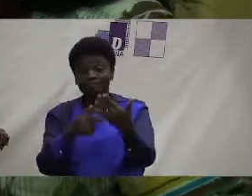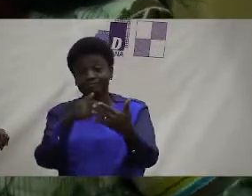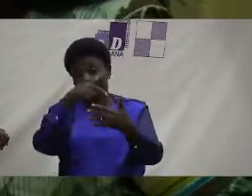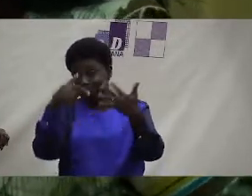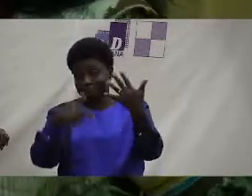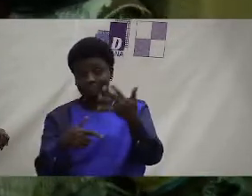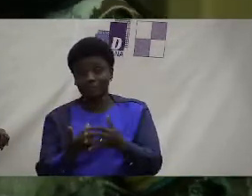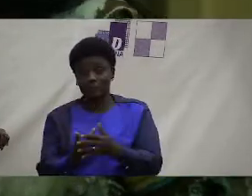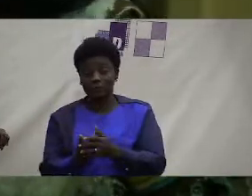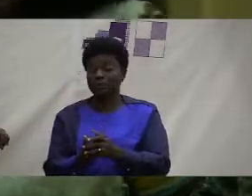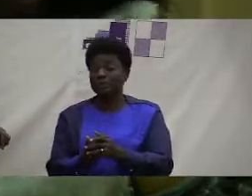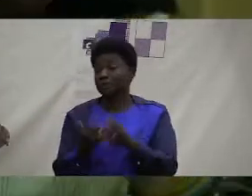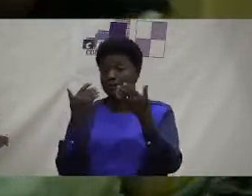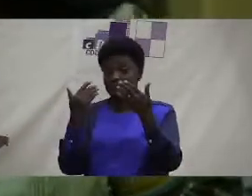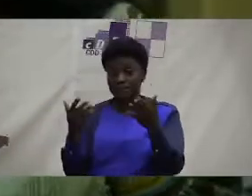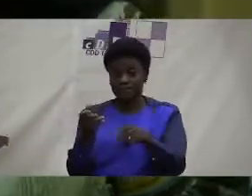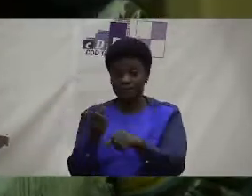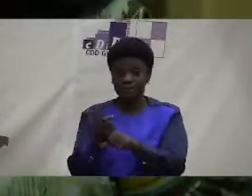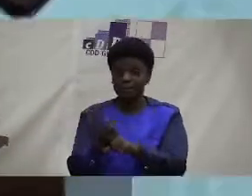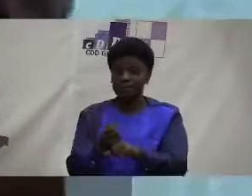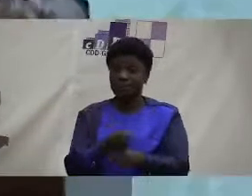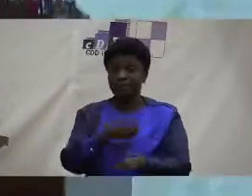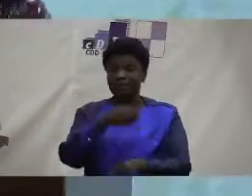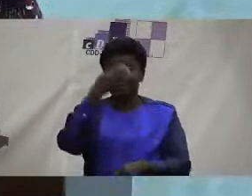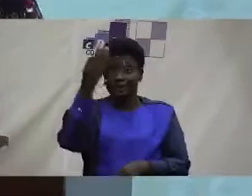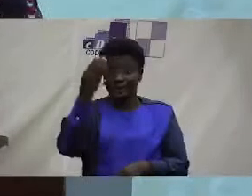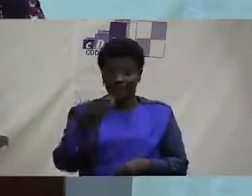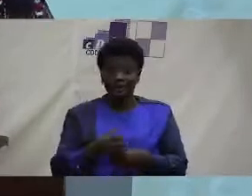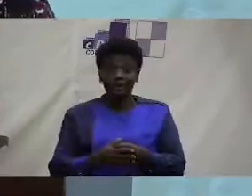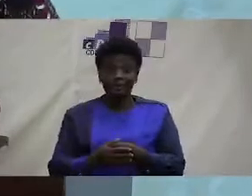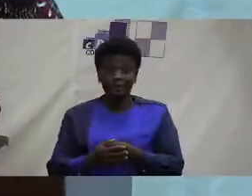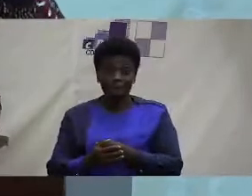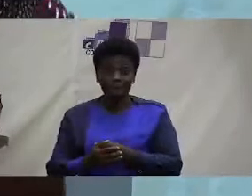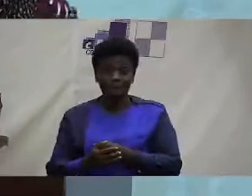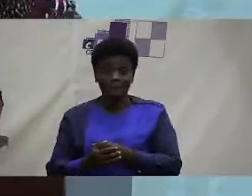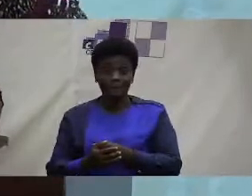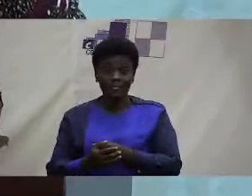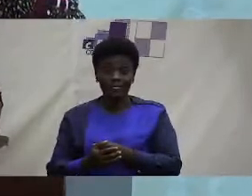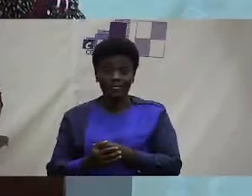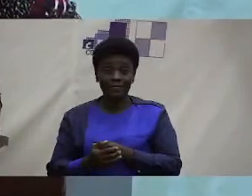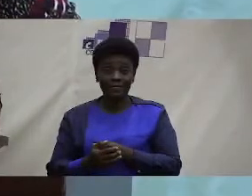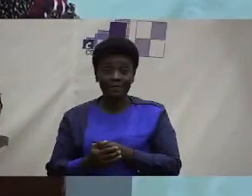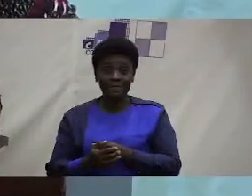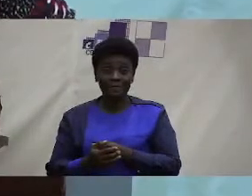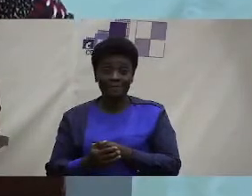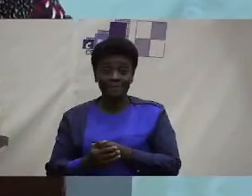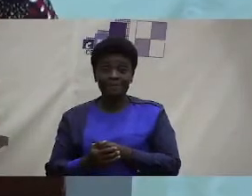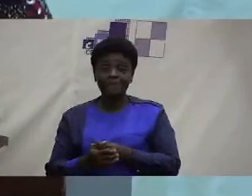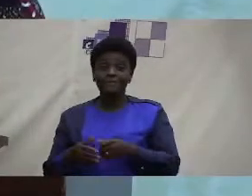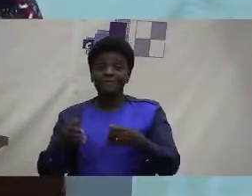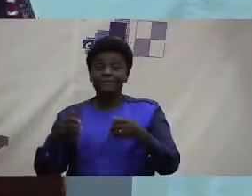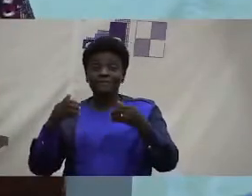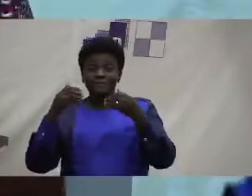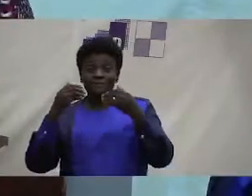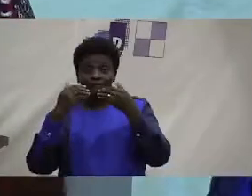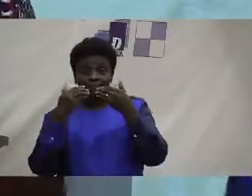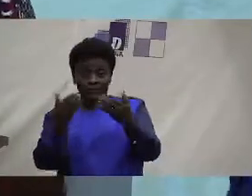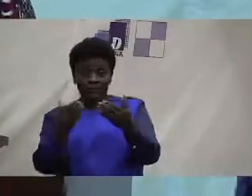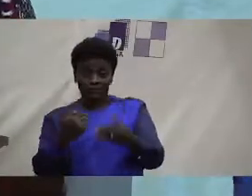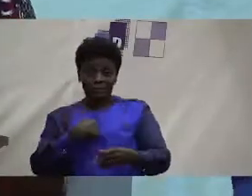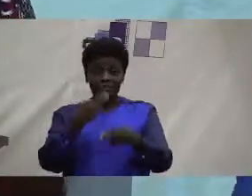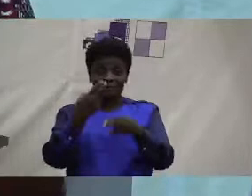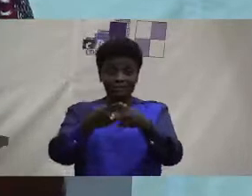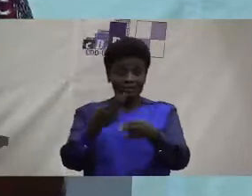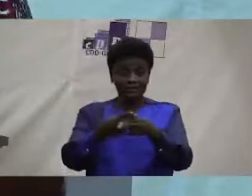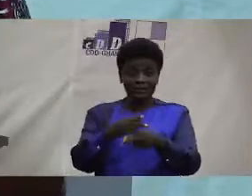Because... Okay. Thank you. Please pass the microphone on to the gentleman right behind you. Thank you. My name